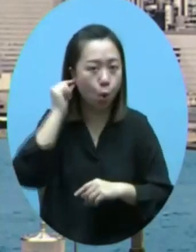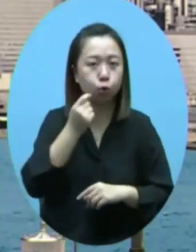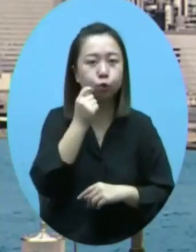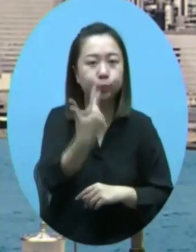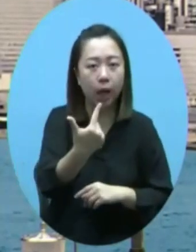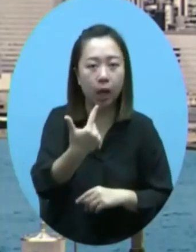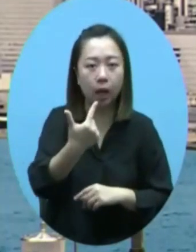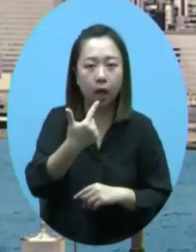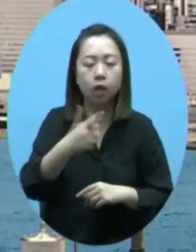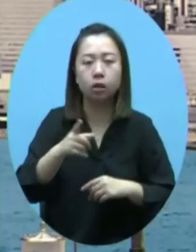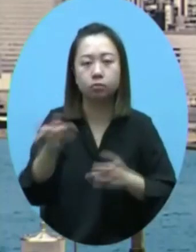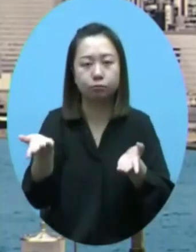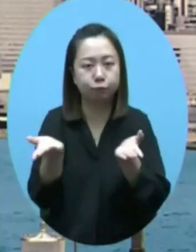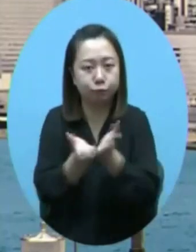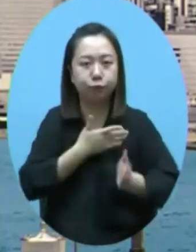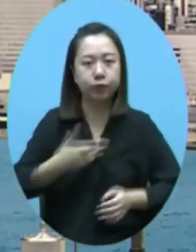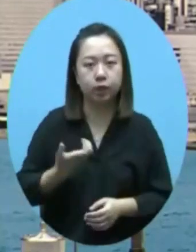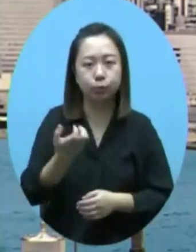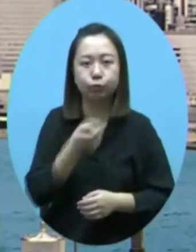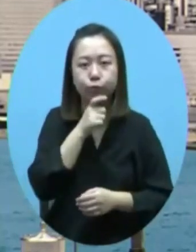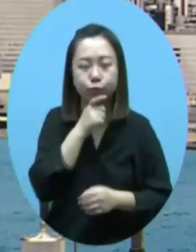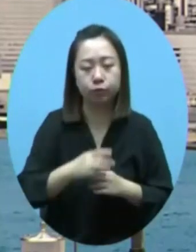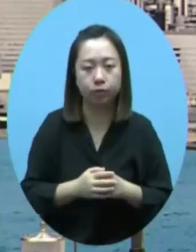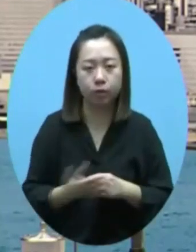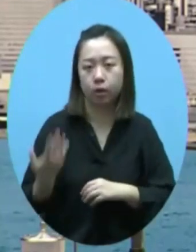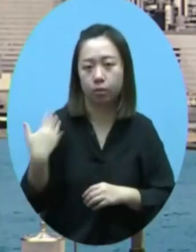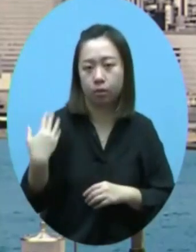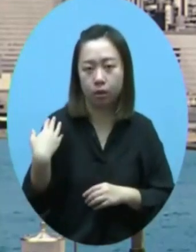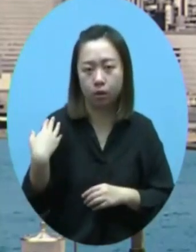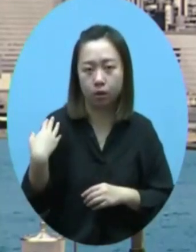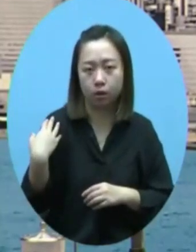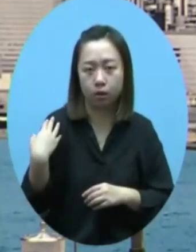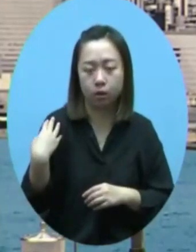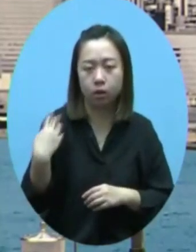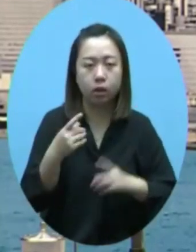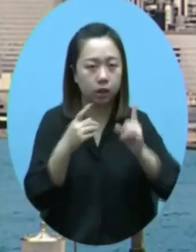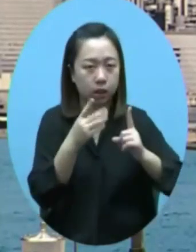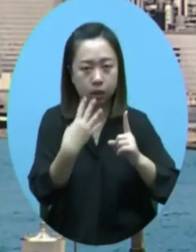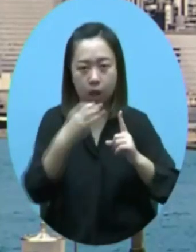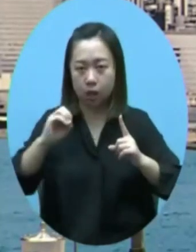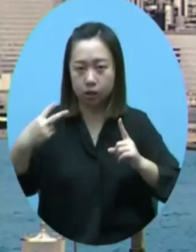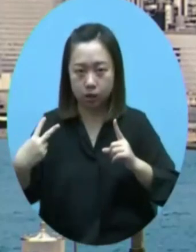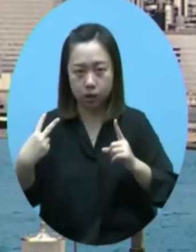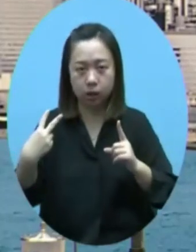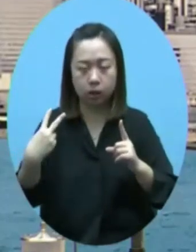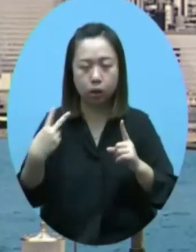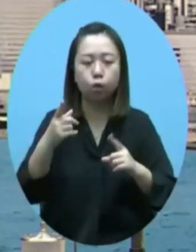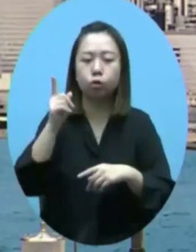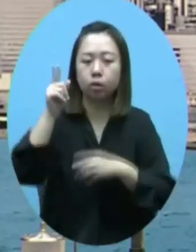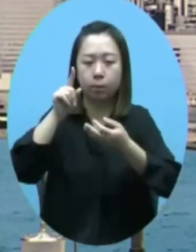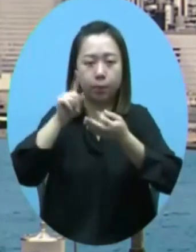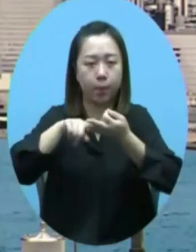and 1403, an 8-year-old girl, are confirmed cases. And yesterday, I said that